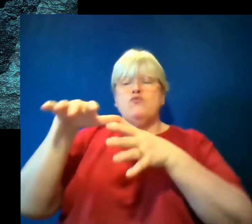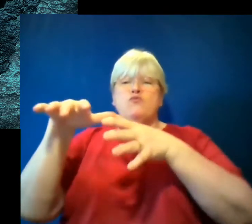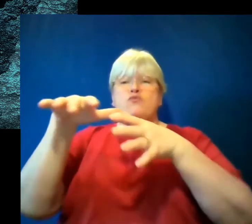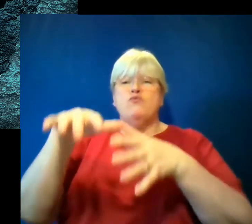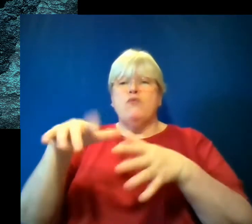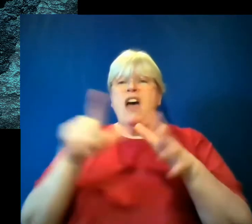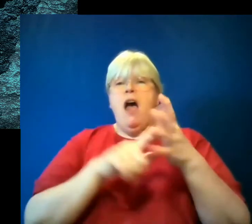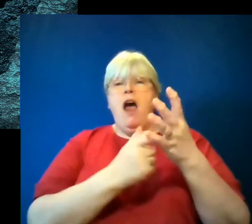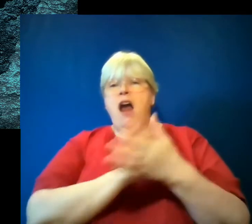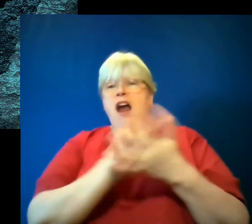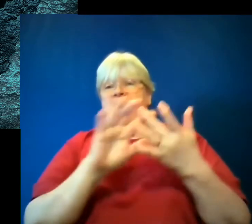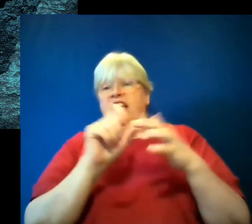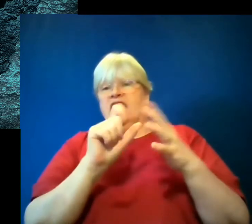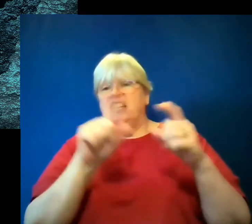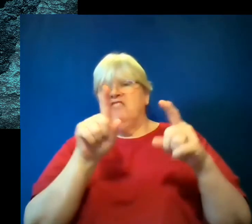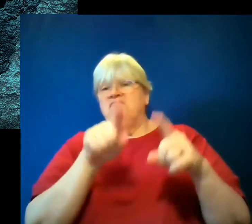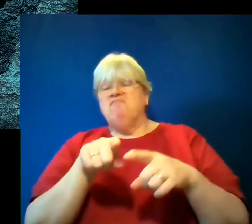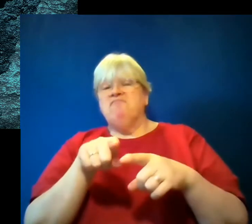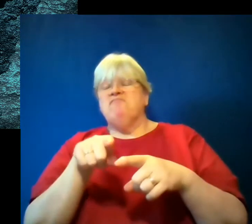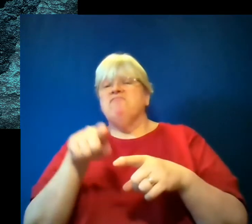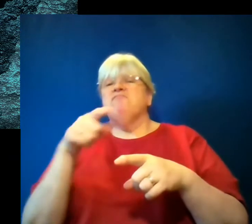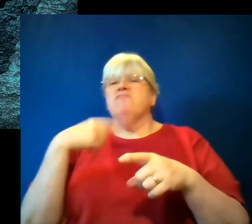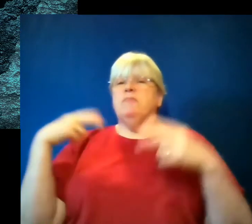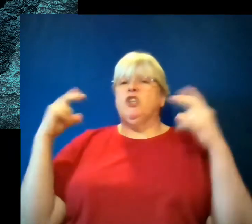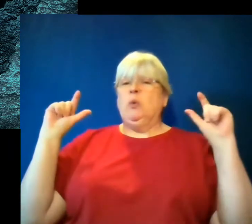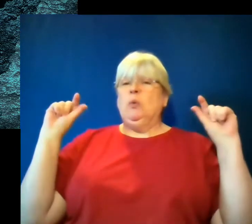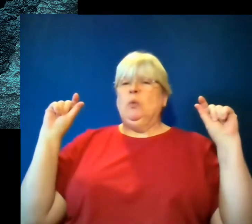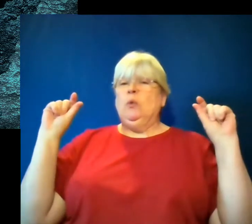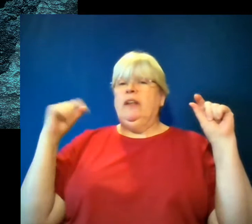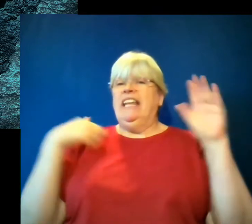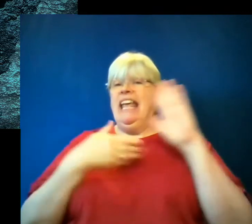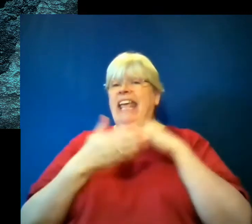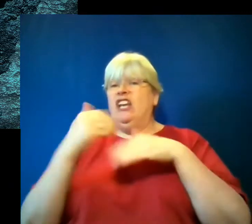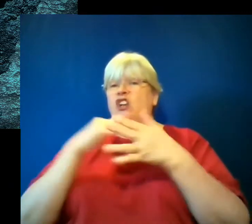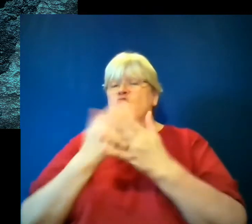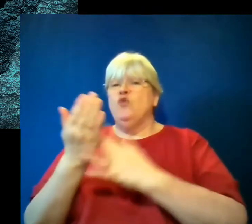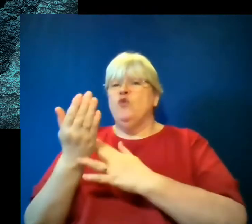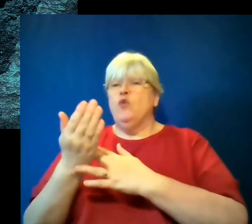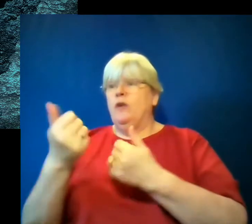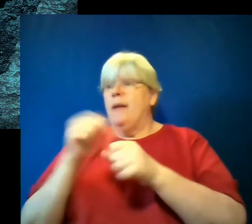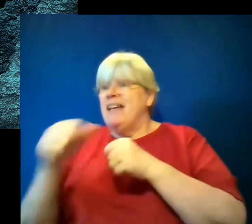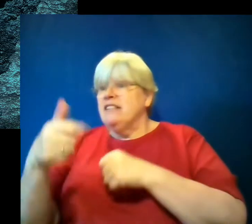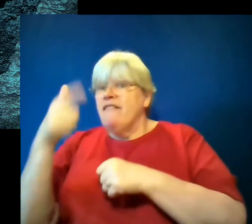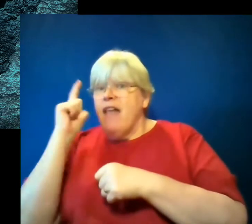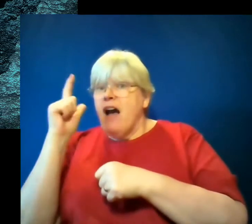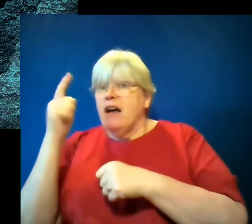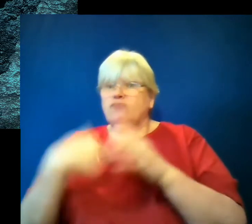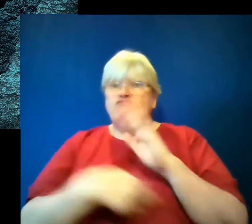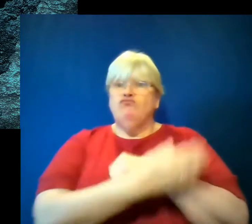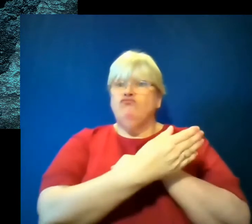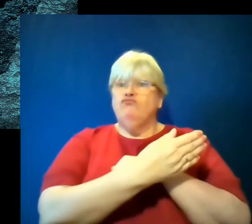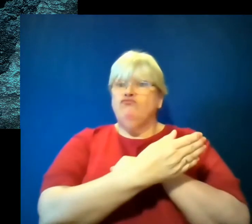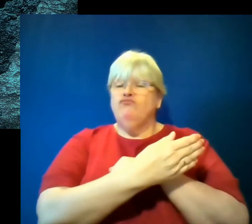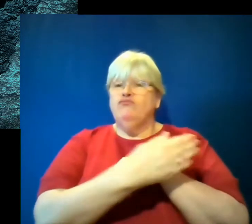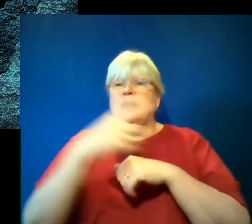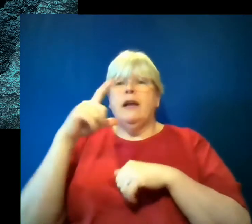who had carried the crow on a streetcar down to the Brooklyn Bridge, cast her in through the doorway. He whispered, "Good luck," and ducked out. The